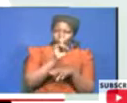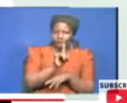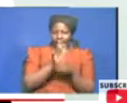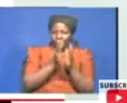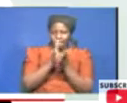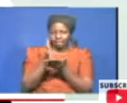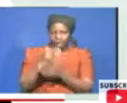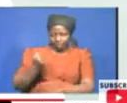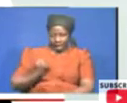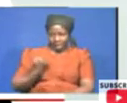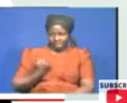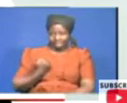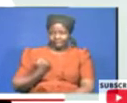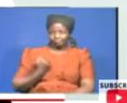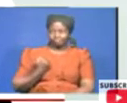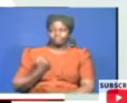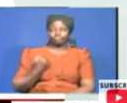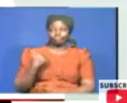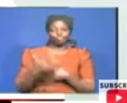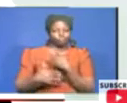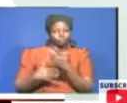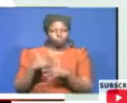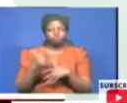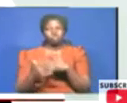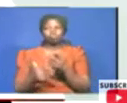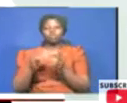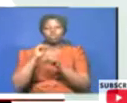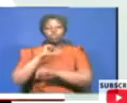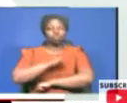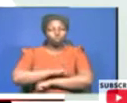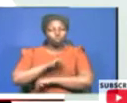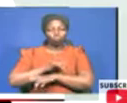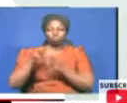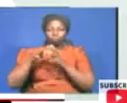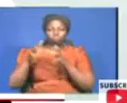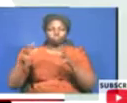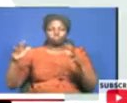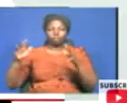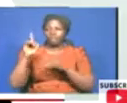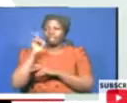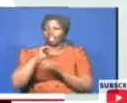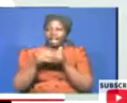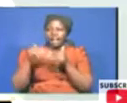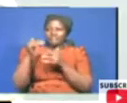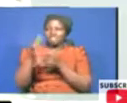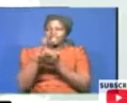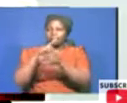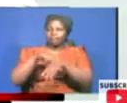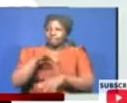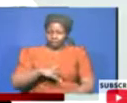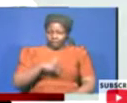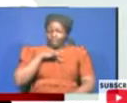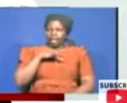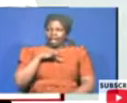girls. Yeah. Then the school grew. Mm-hmm. Then after some times, we felt there